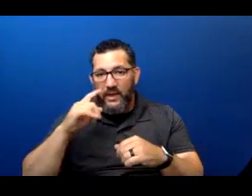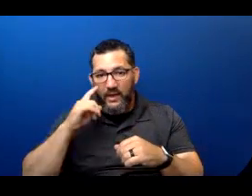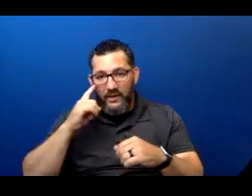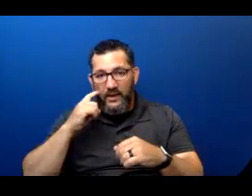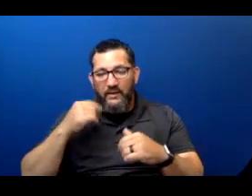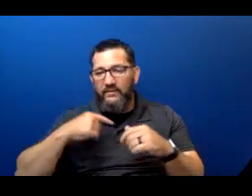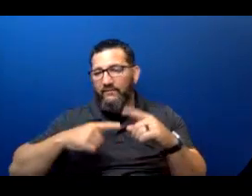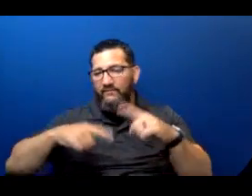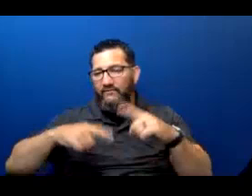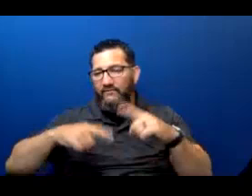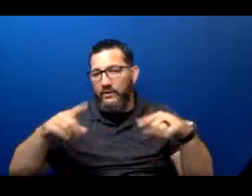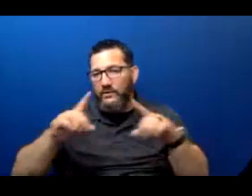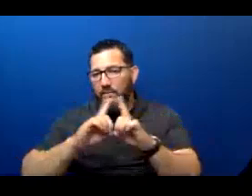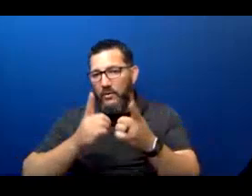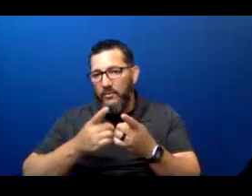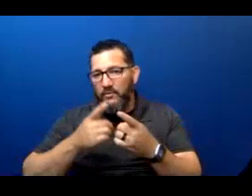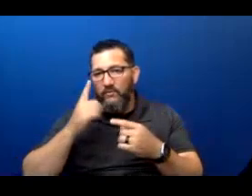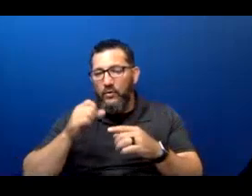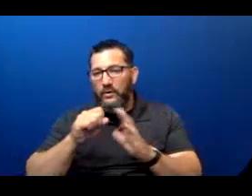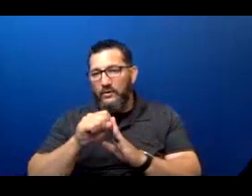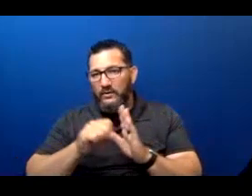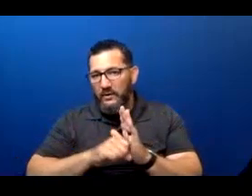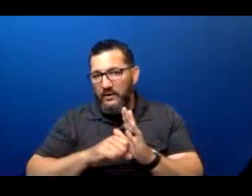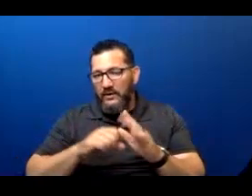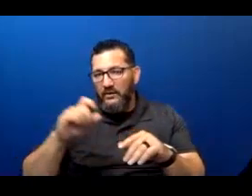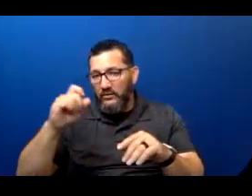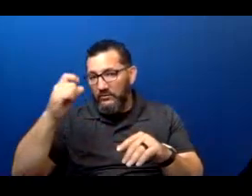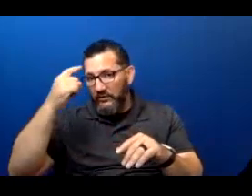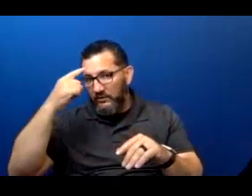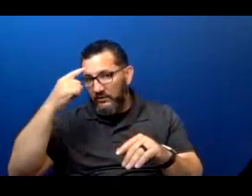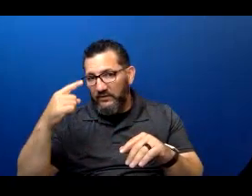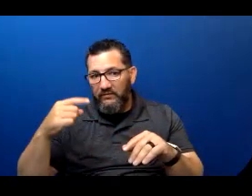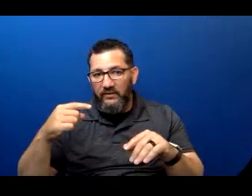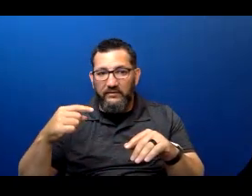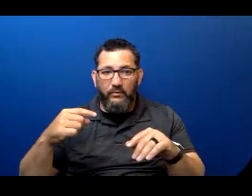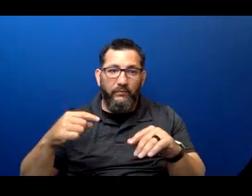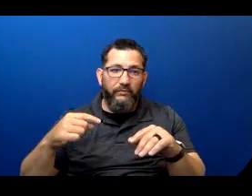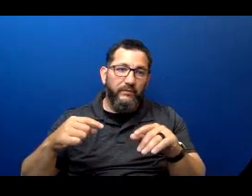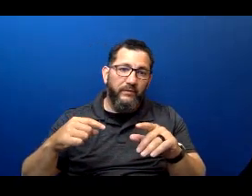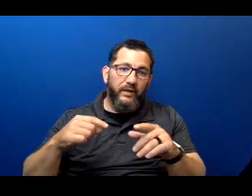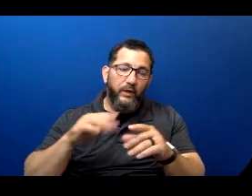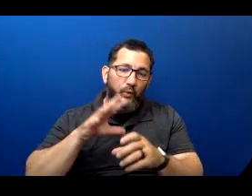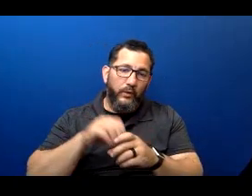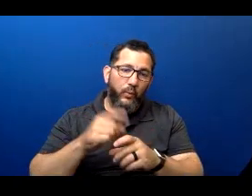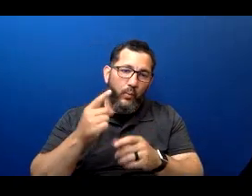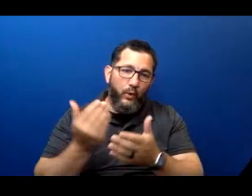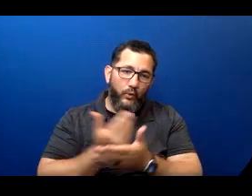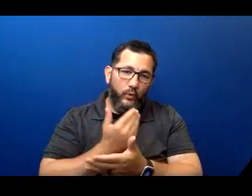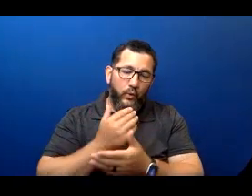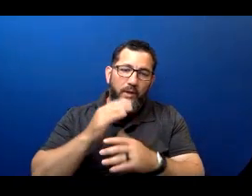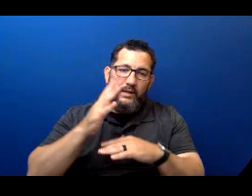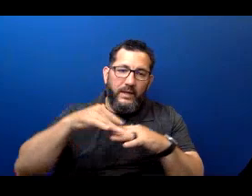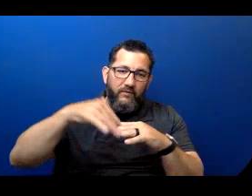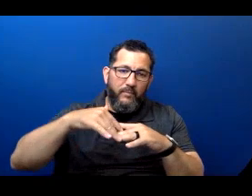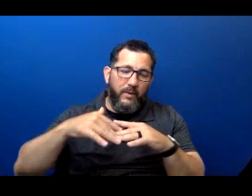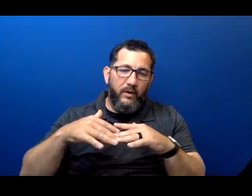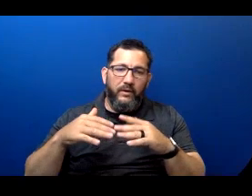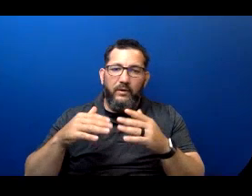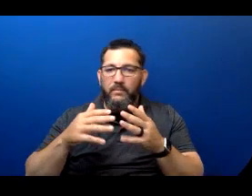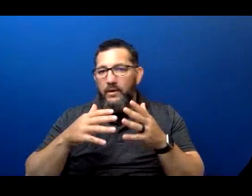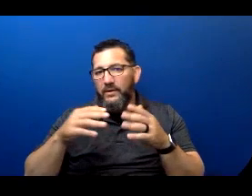various departments of state government, including one of the newest, which is the Department of Native American Affairs. We're